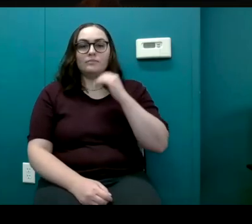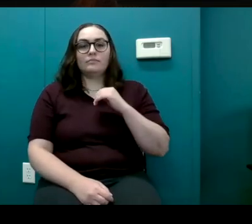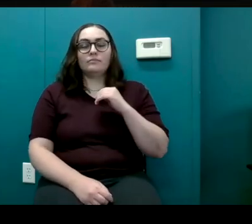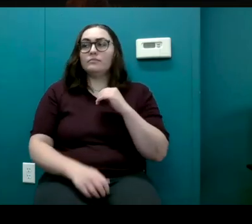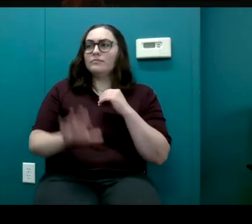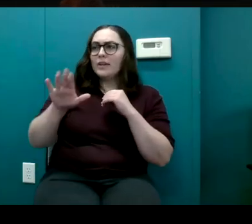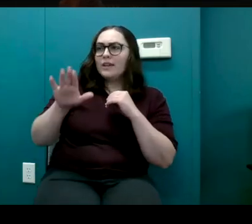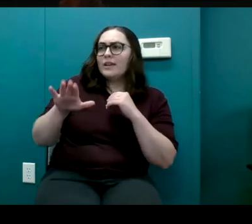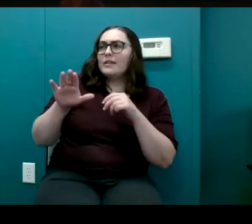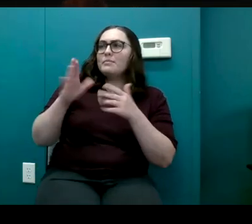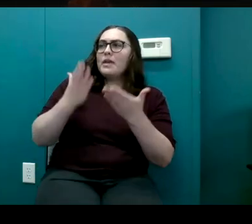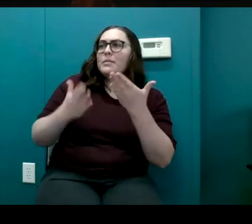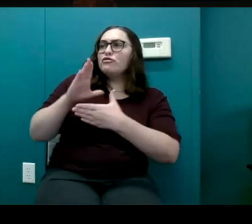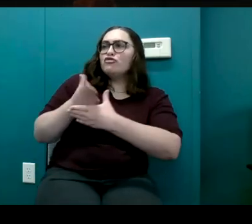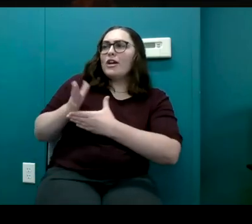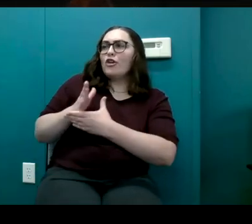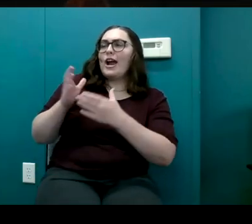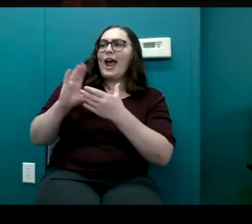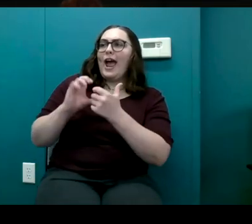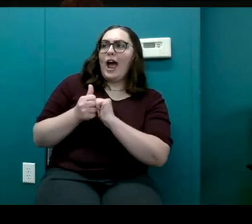Jamie, maybe share how